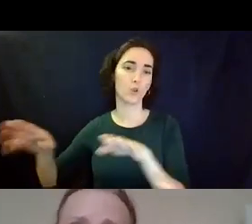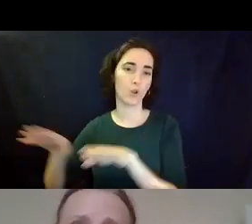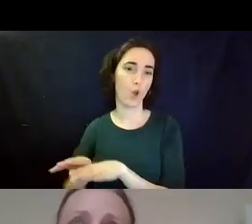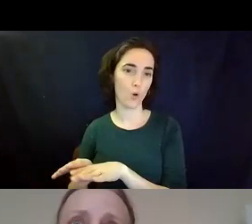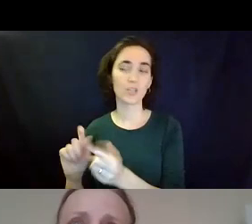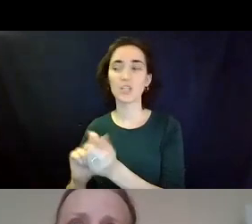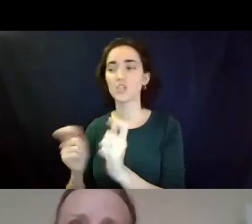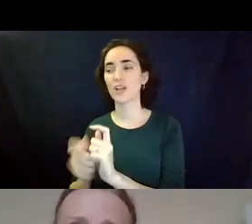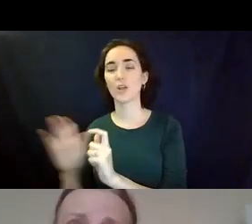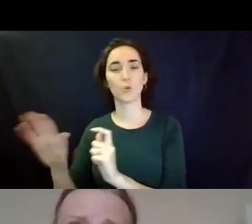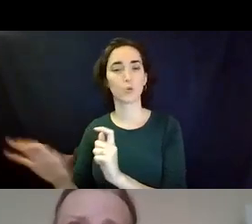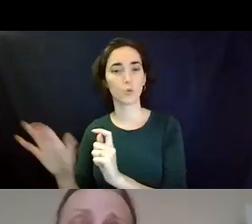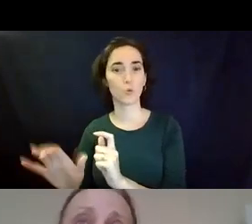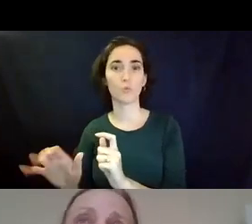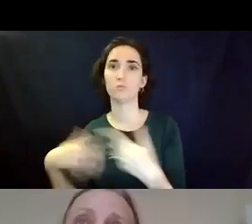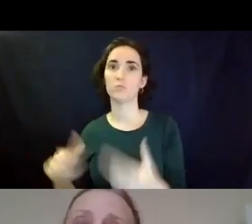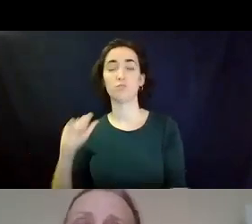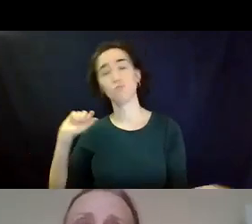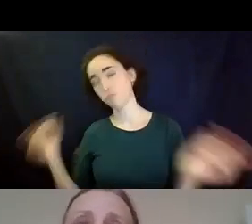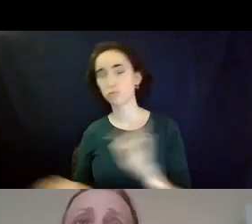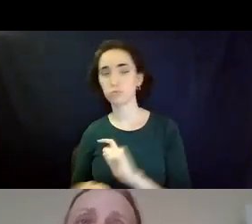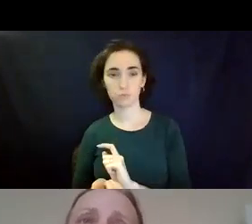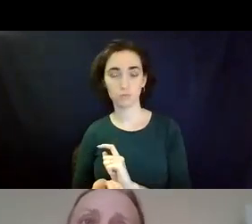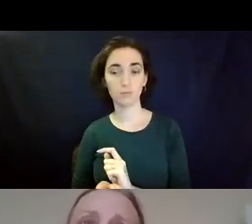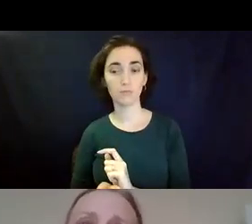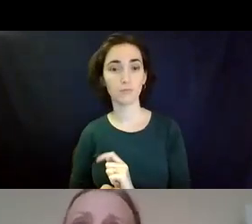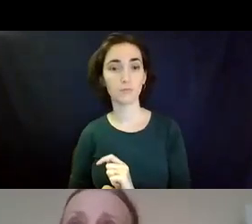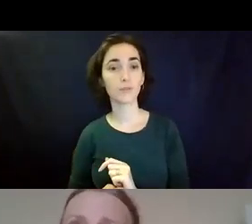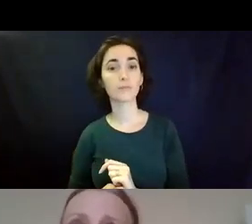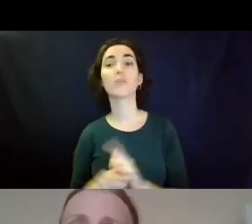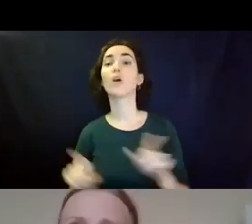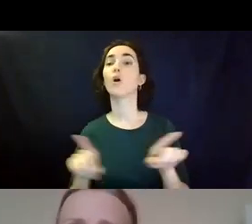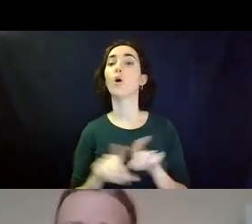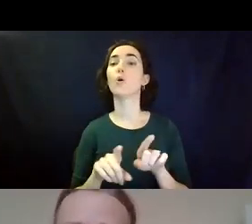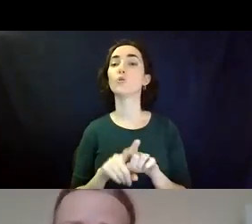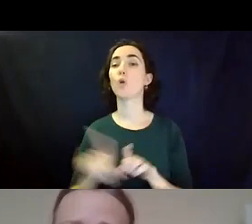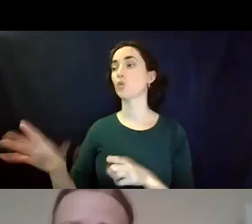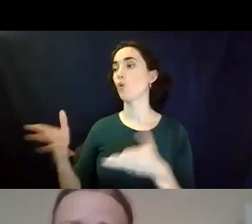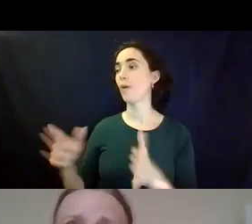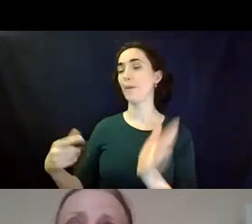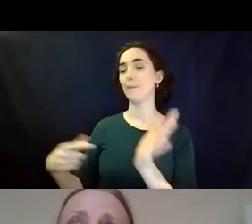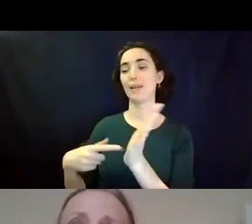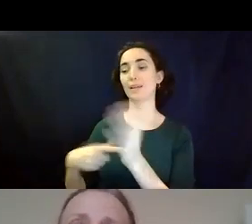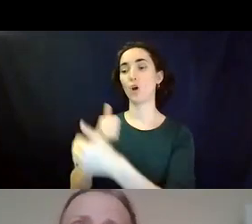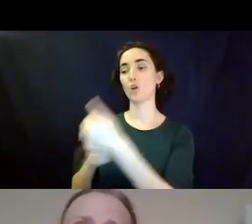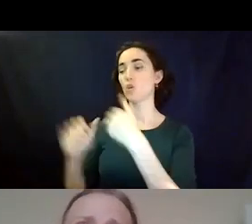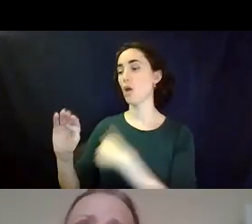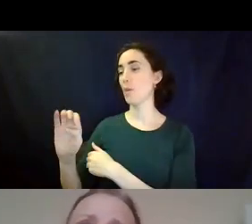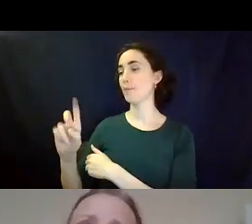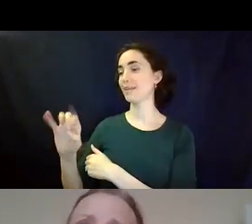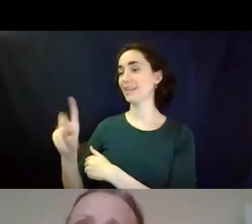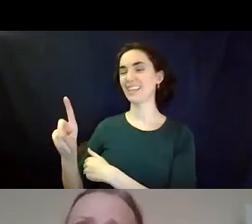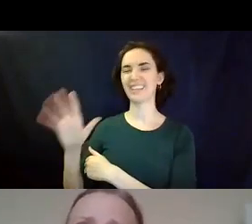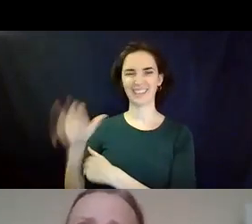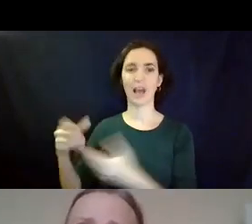what they're doing in very dramatic ways. And they also have lost their billing mechanism under Medicaid. So in addition